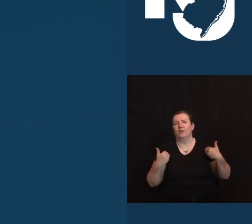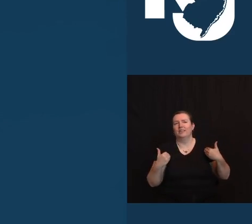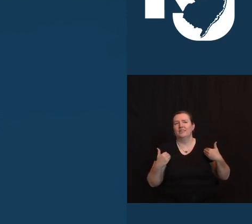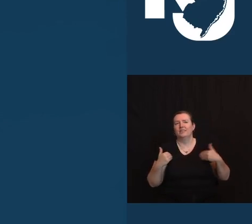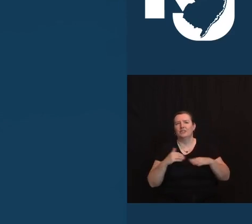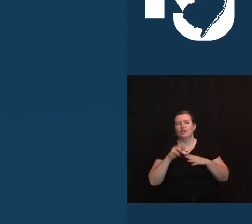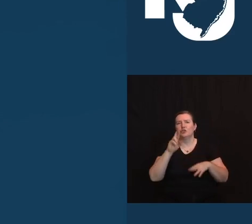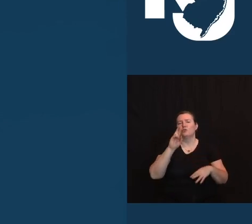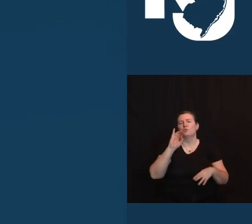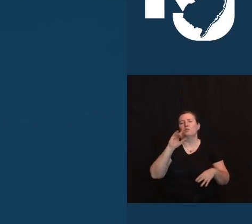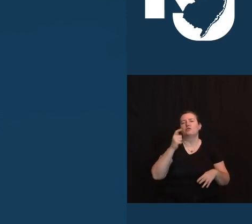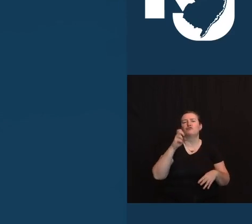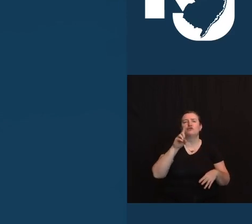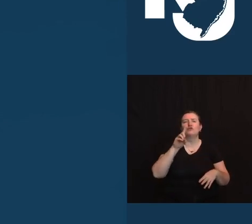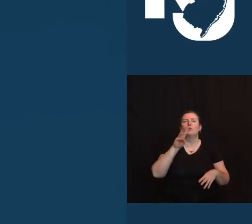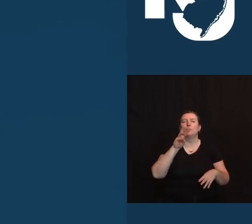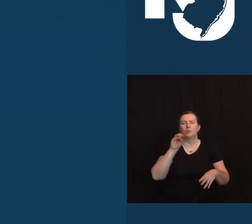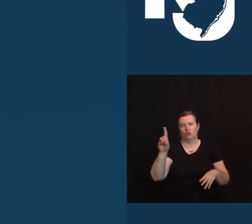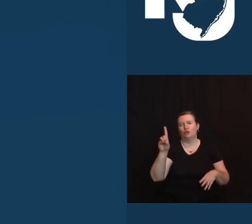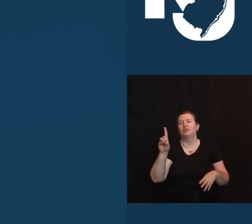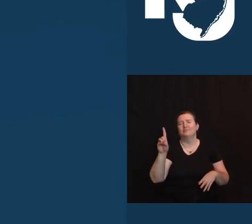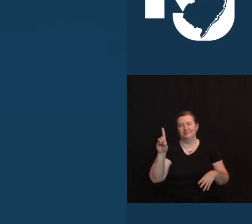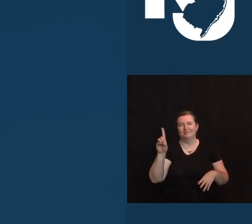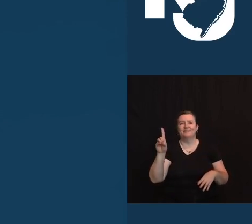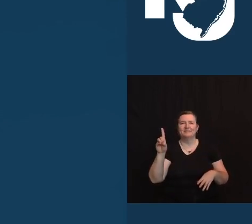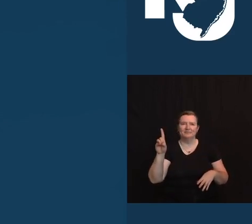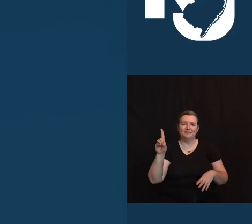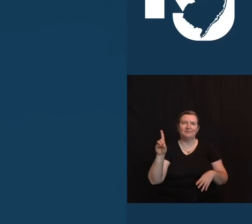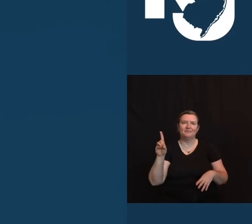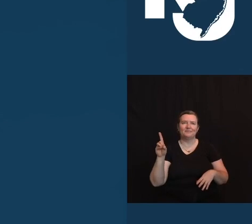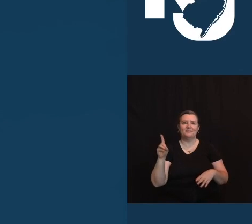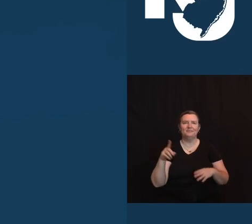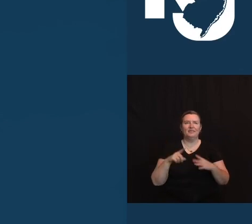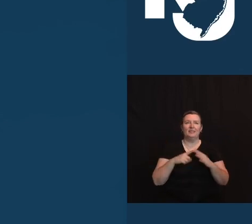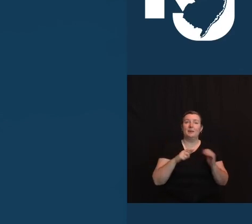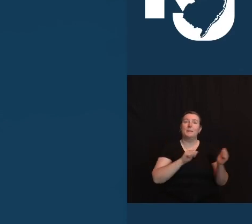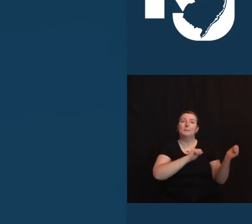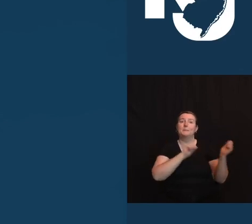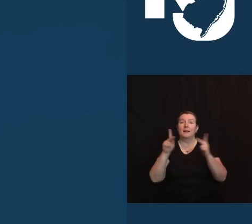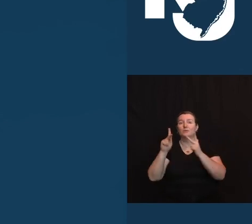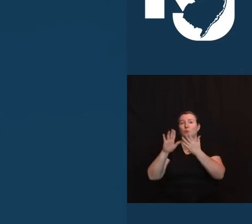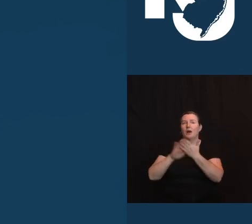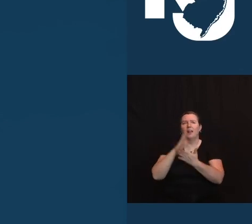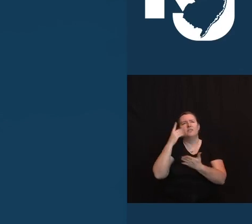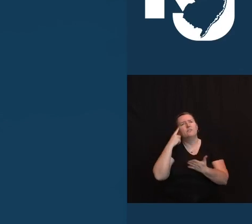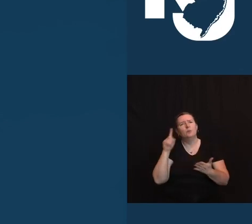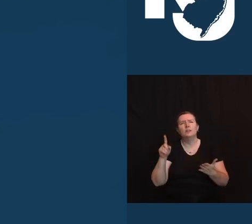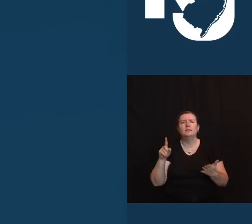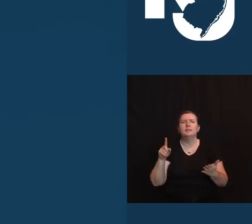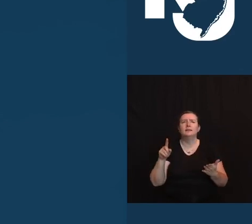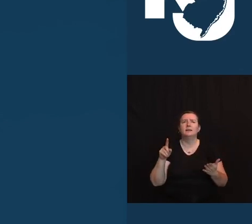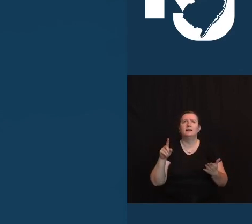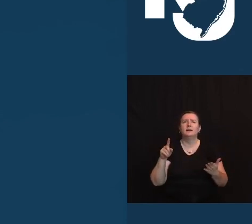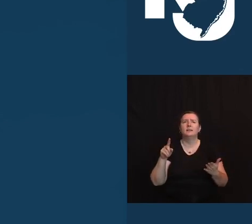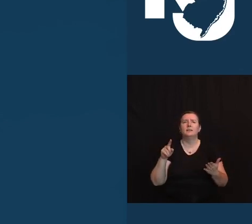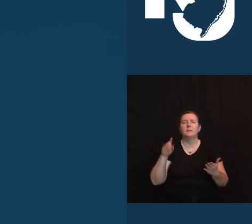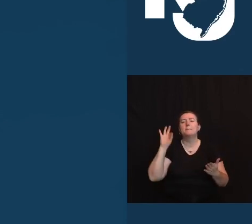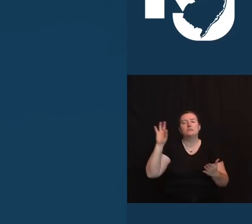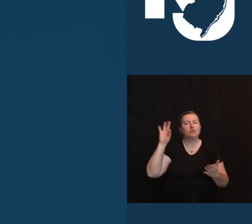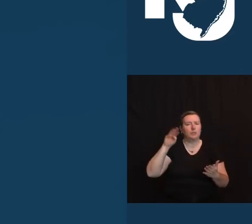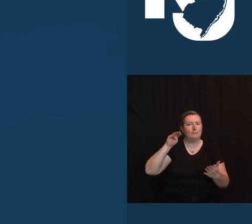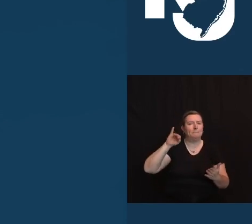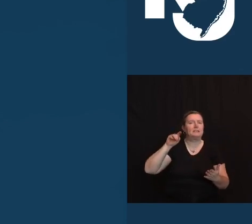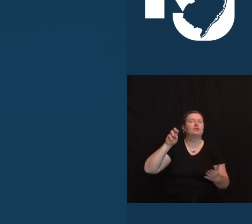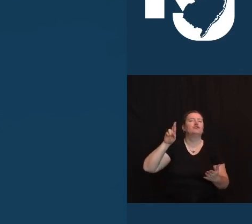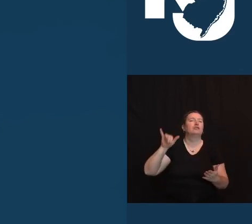member for 45 years. She also went back to Union Theological Seminary and in 1991 got her second